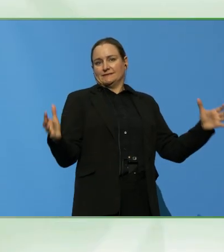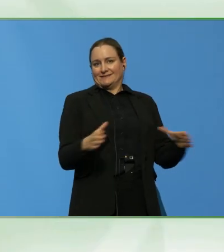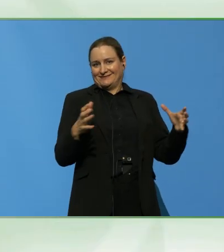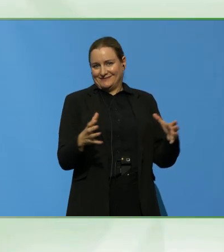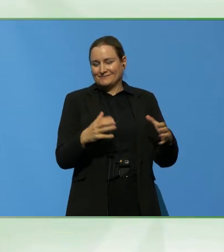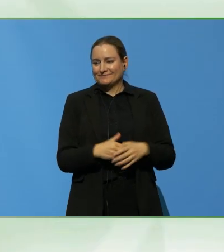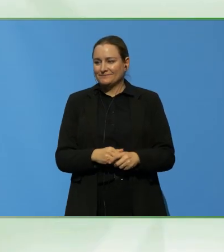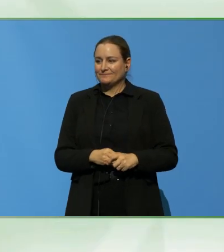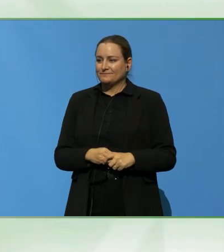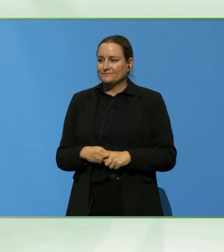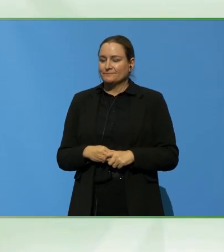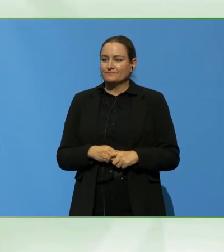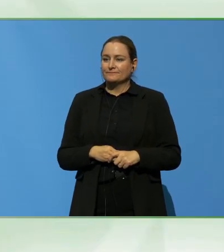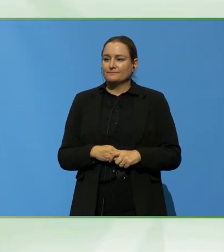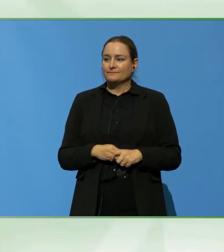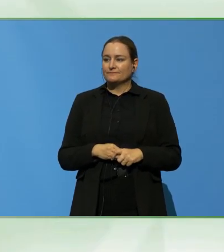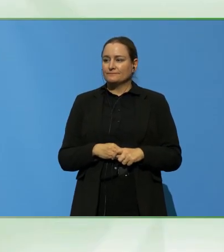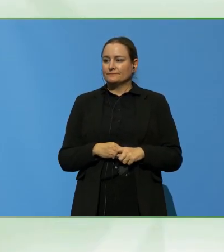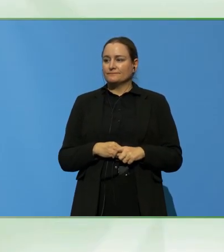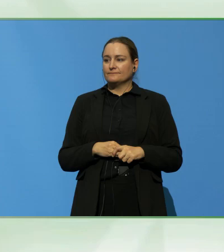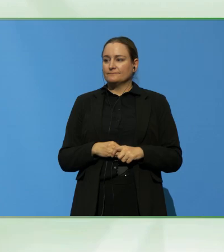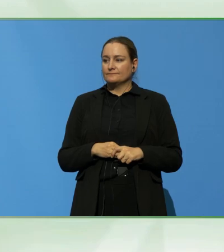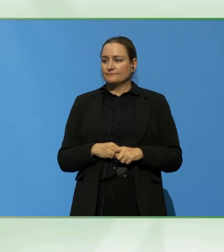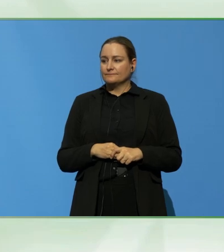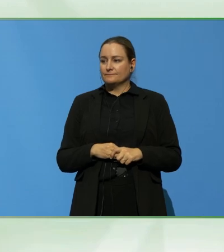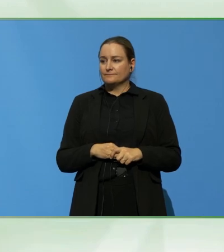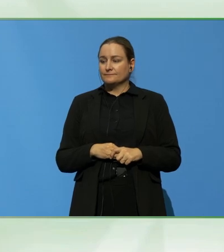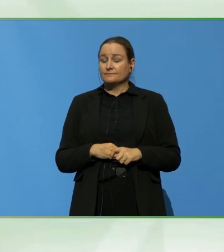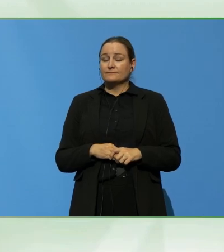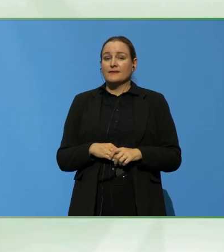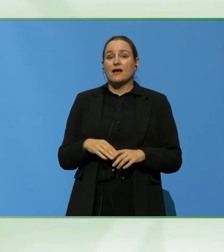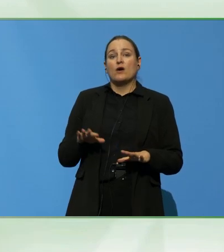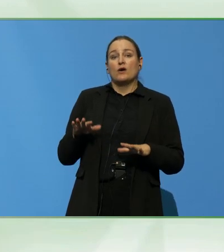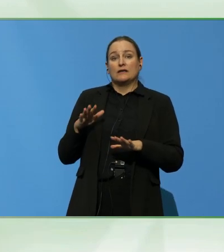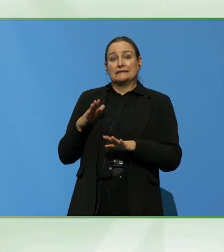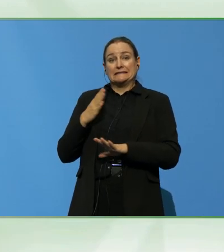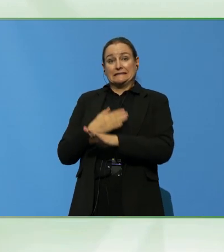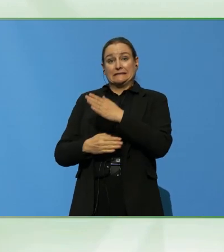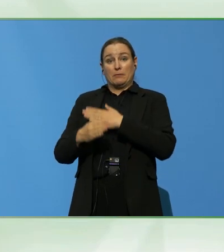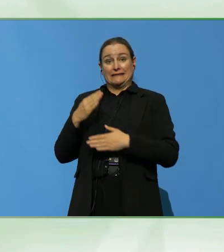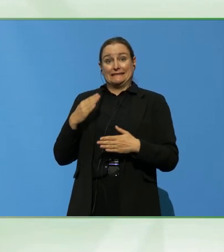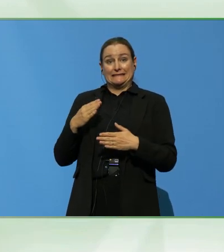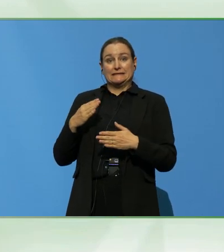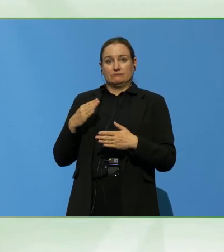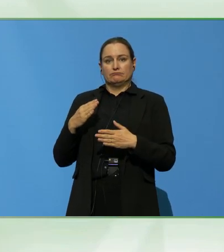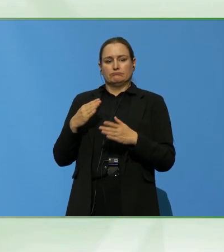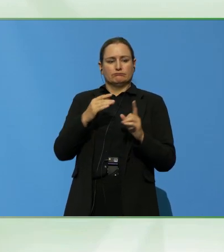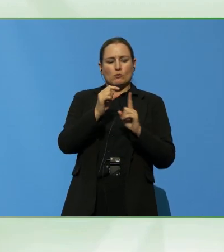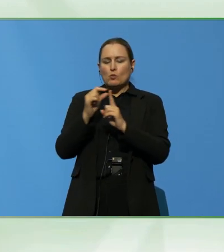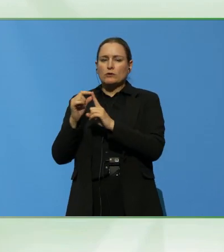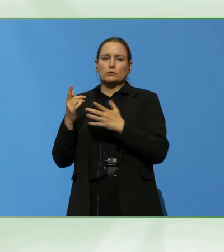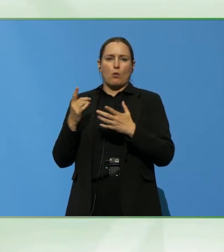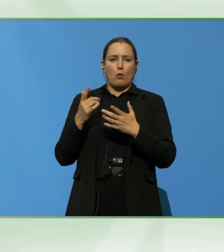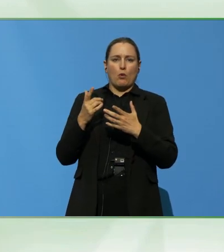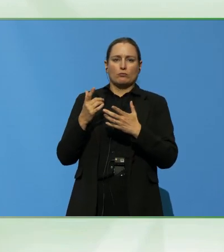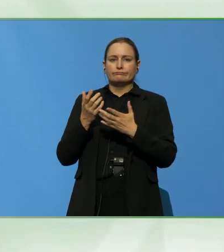Disability narratives in mainstream media is shaped at different levels. And I would say one of the